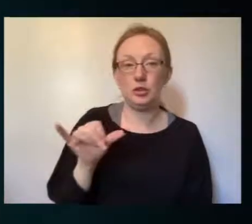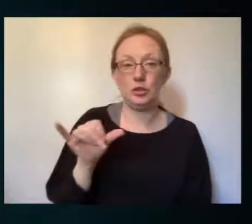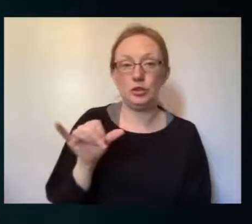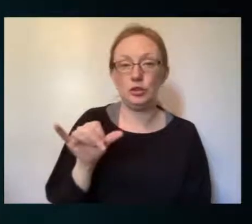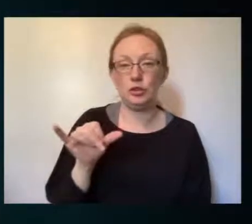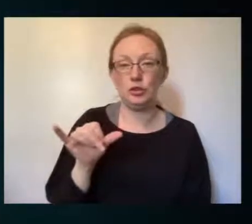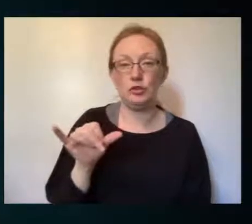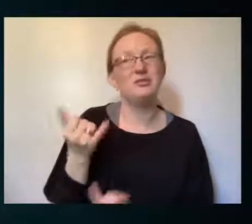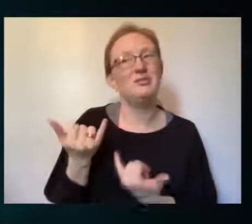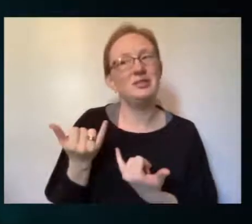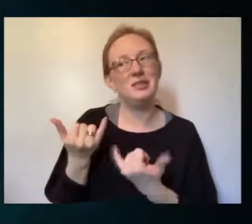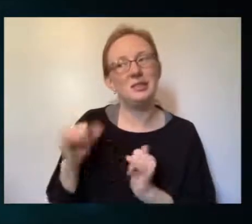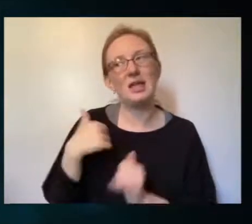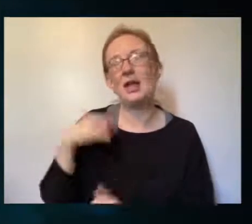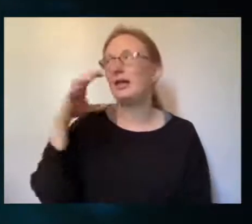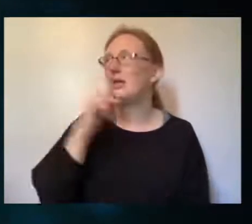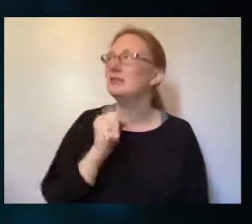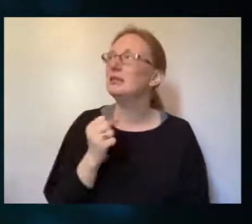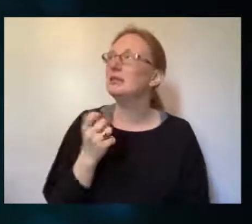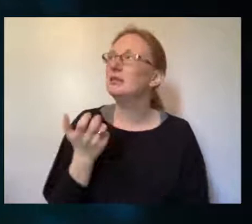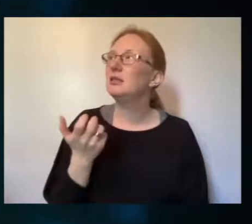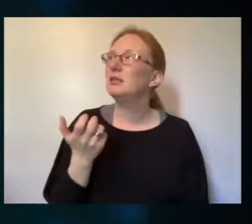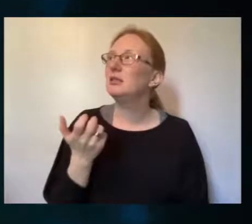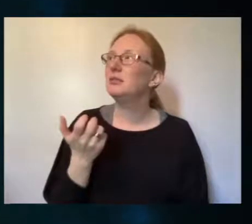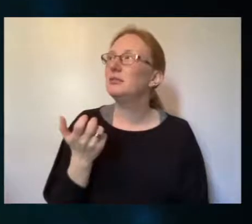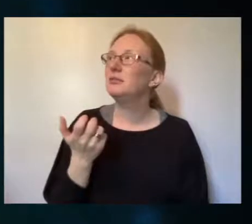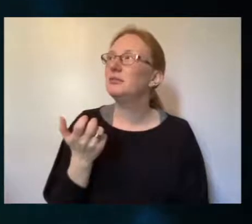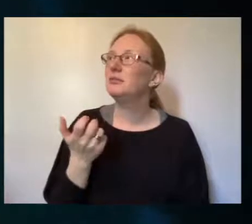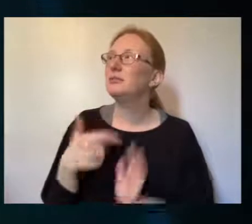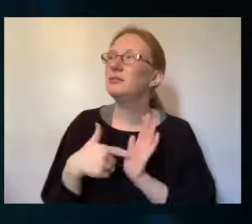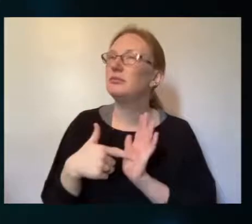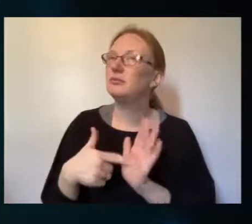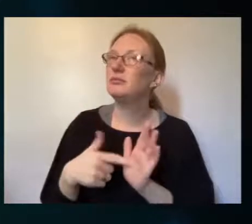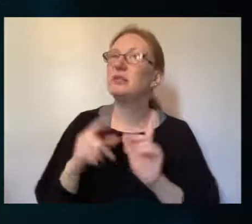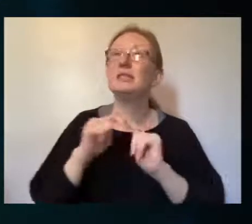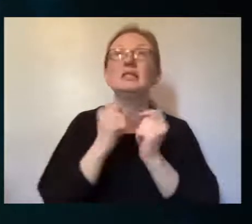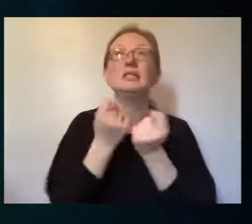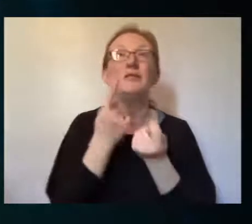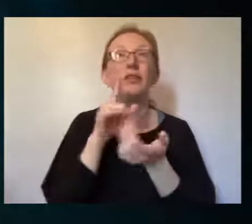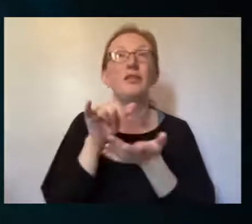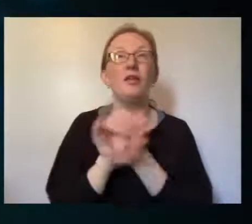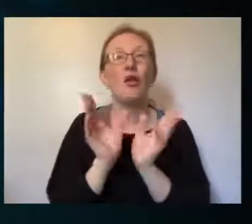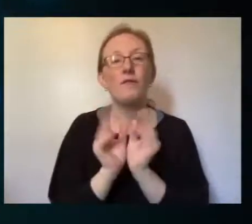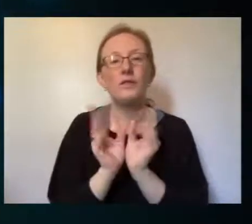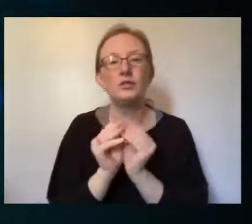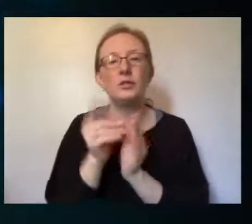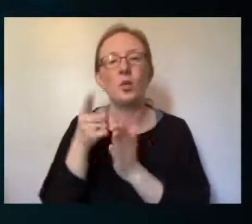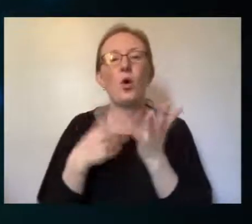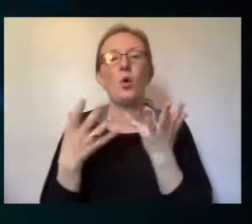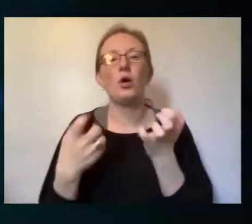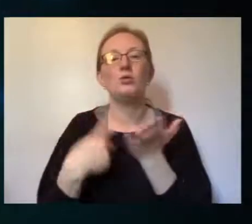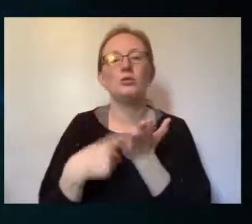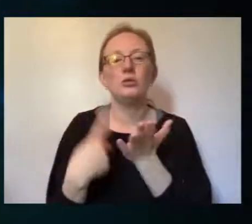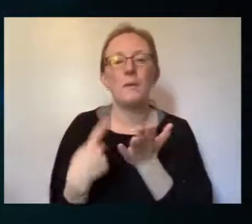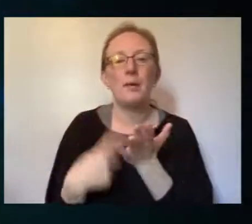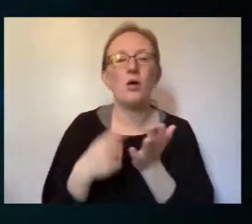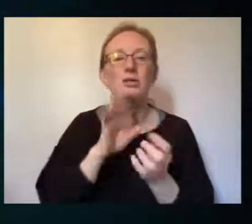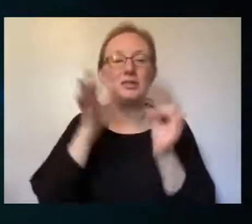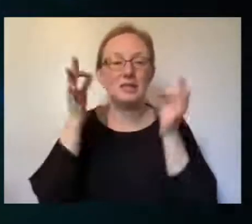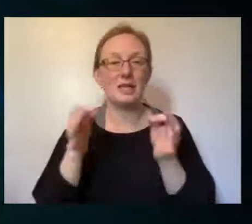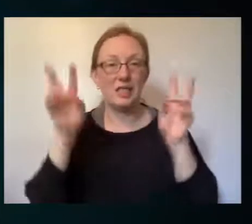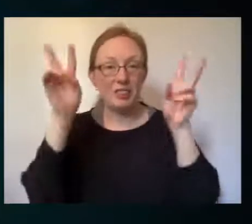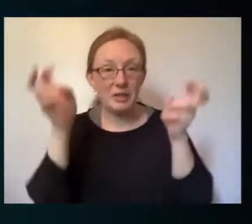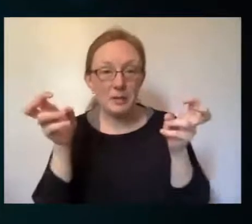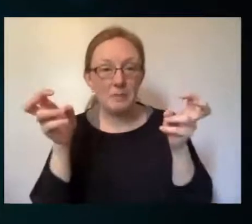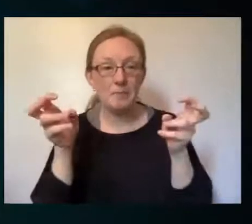we still, I guess, in a way, define the theme of the conference and what we want to talk about. So I think